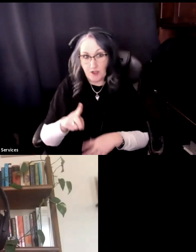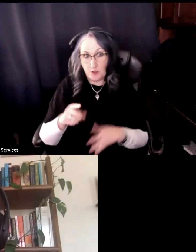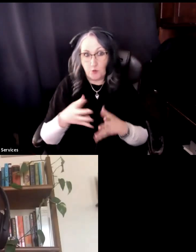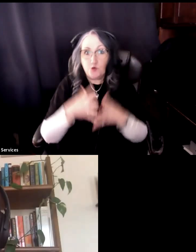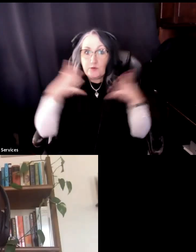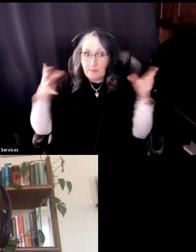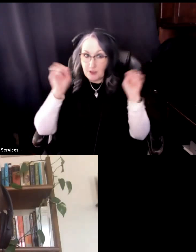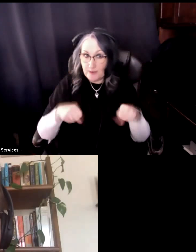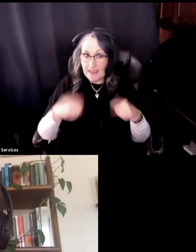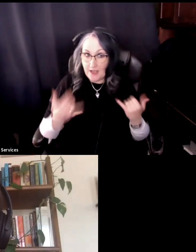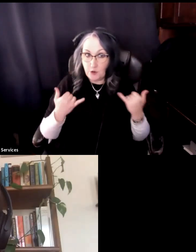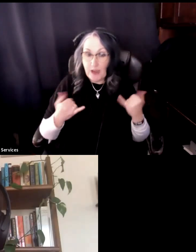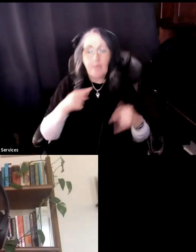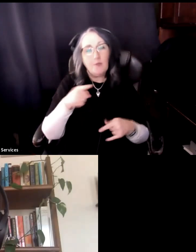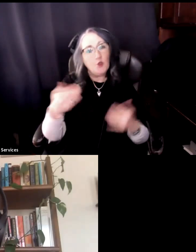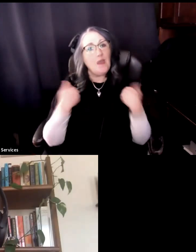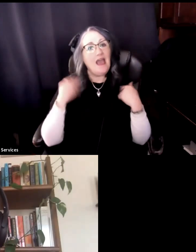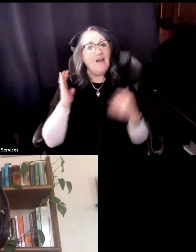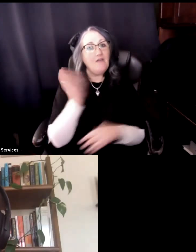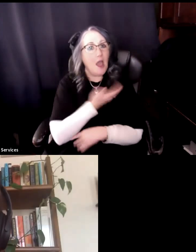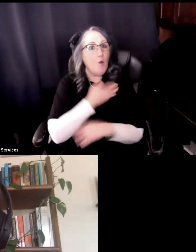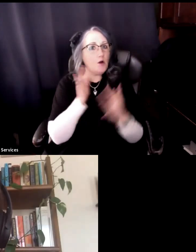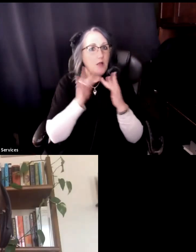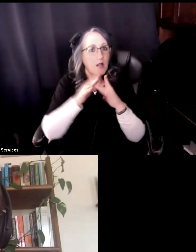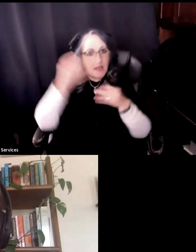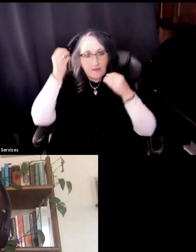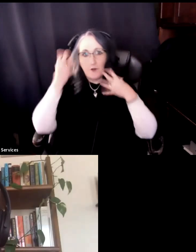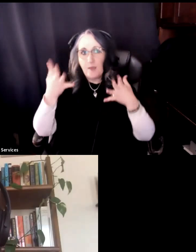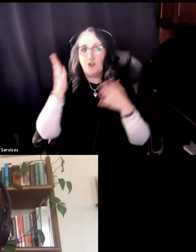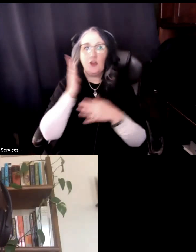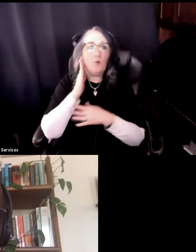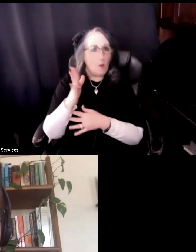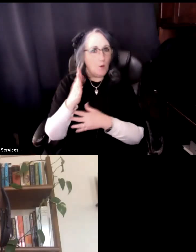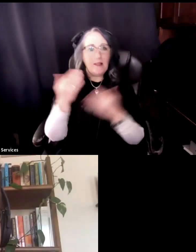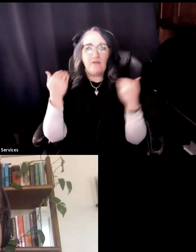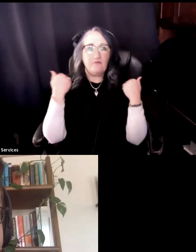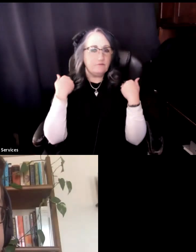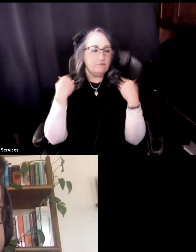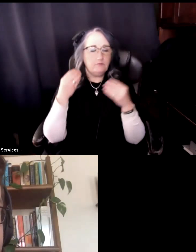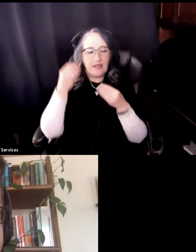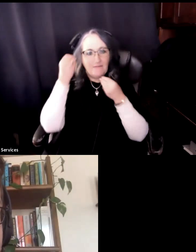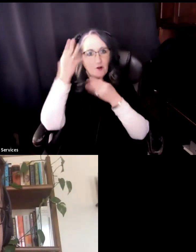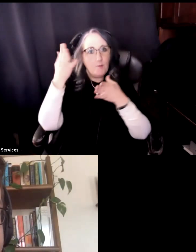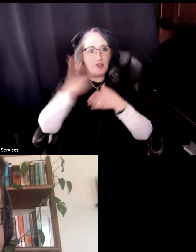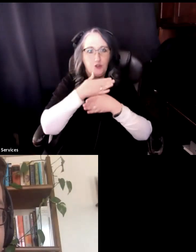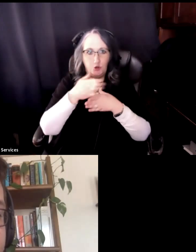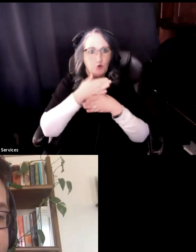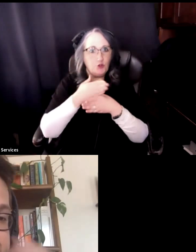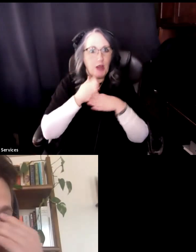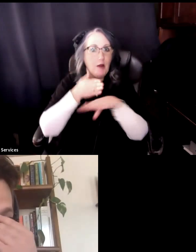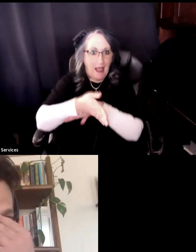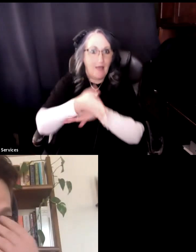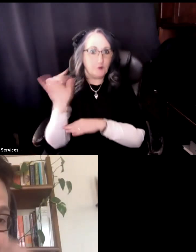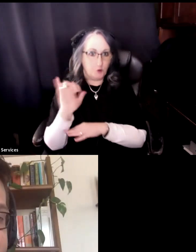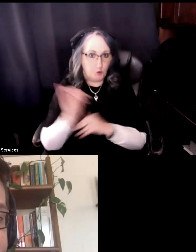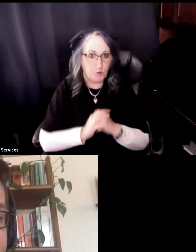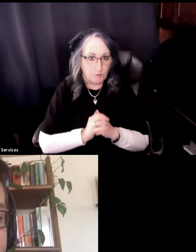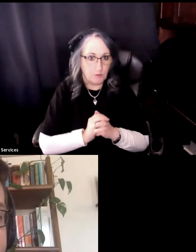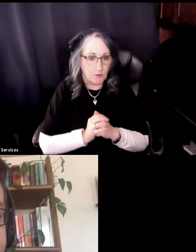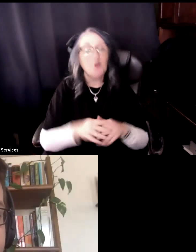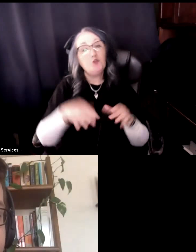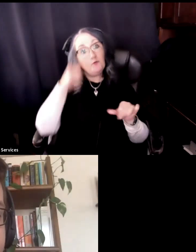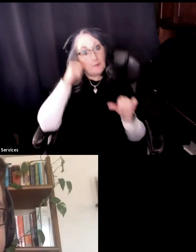information and we will be following up as much as possible with notes and with answers. With all of that being said, let's start with some of these